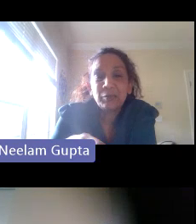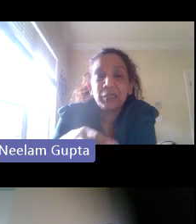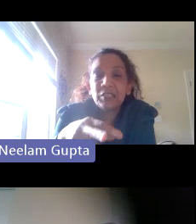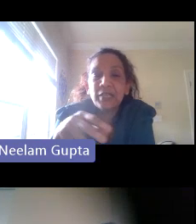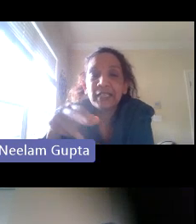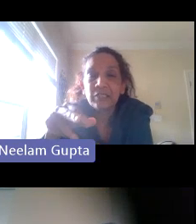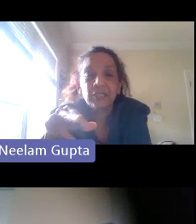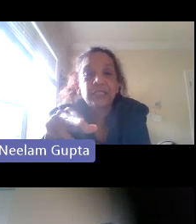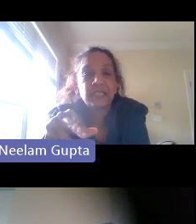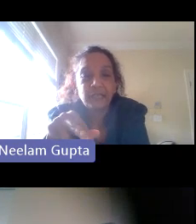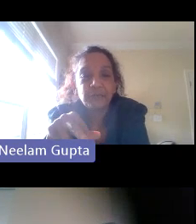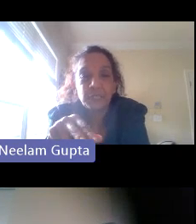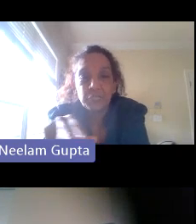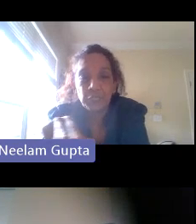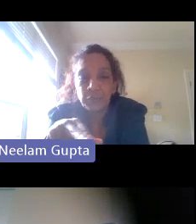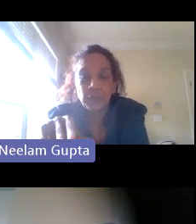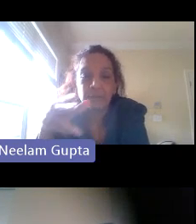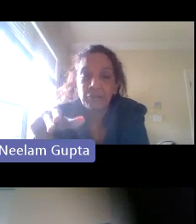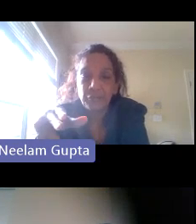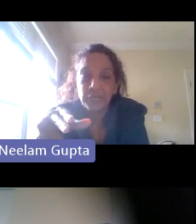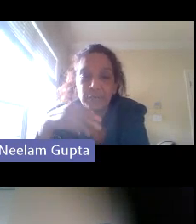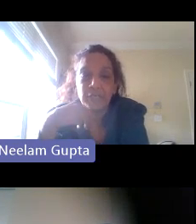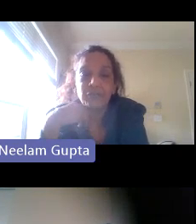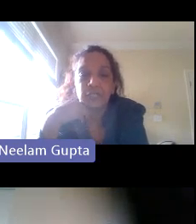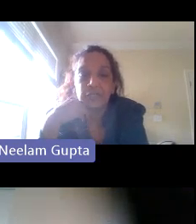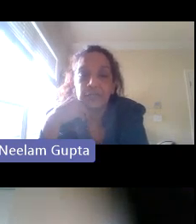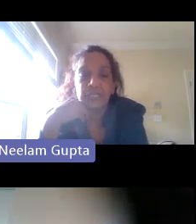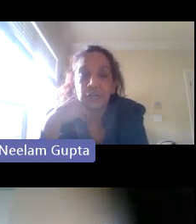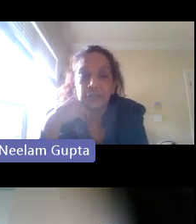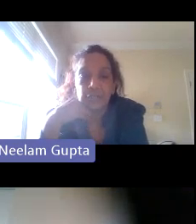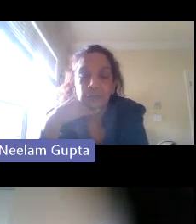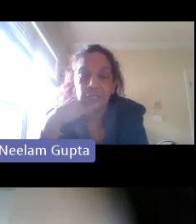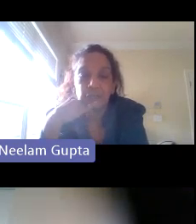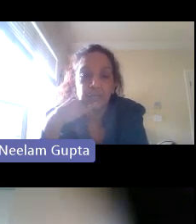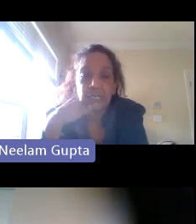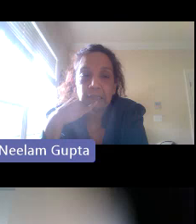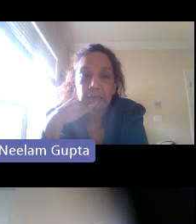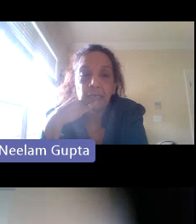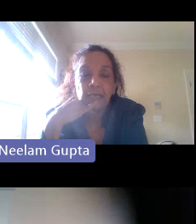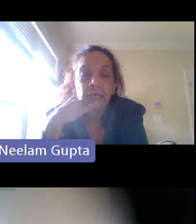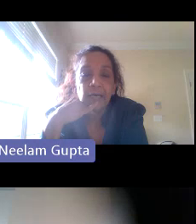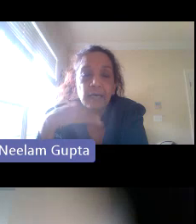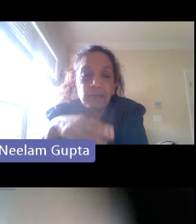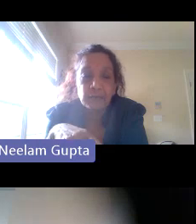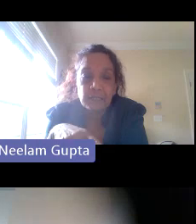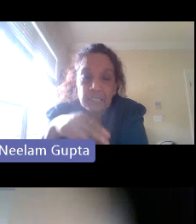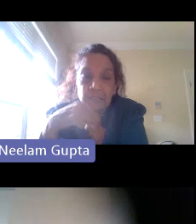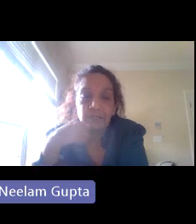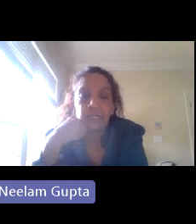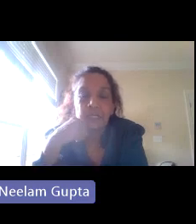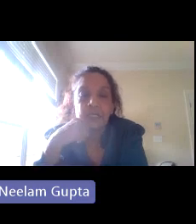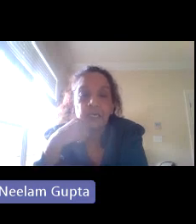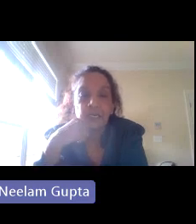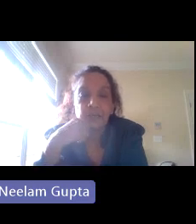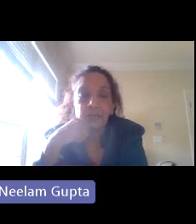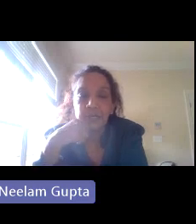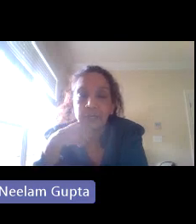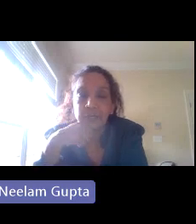Here's my email address on the slide number 2 and my phone number if you need to reach out to me for anything.